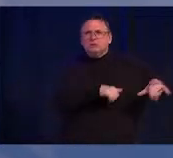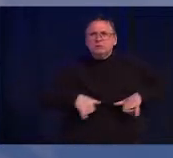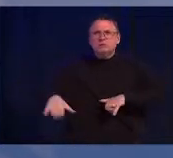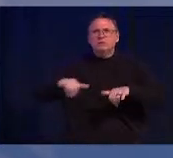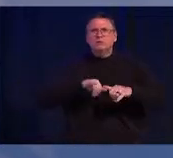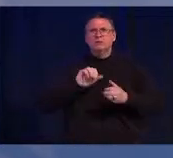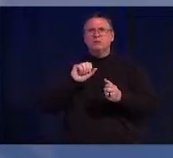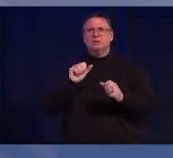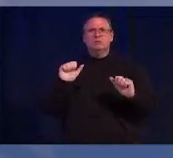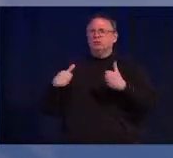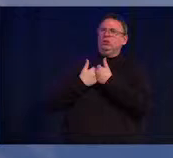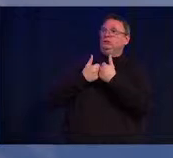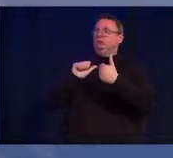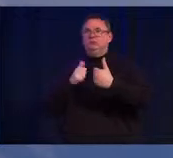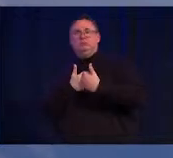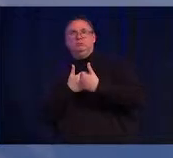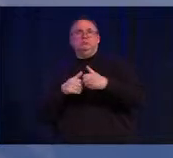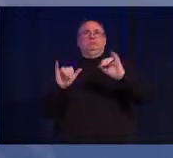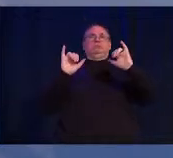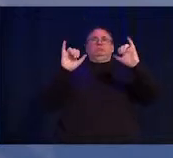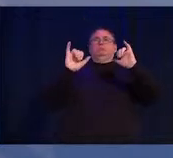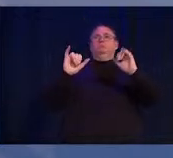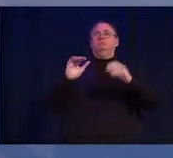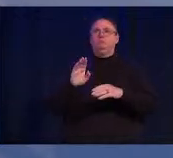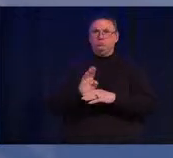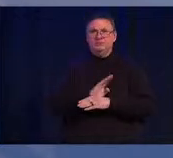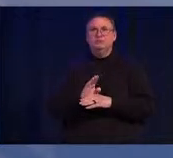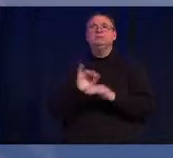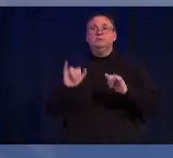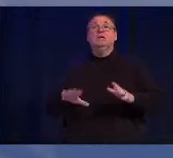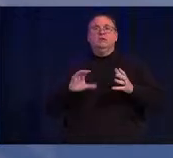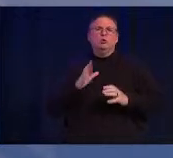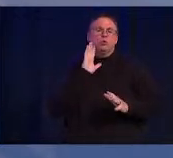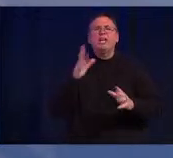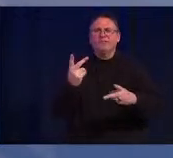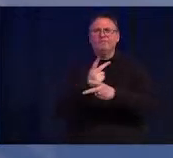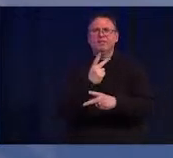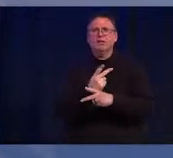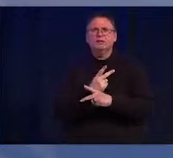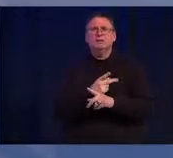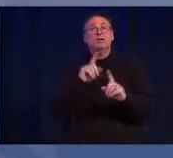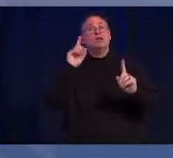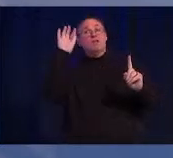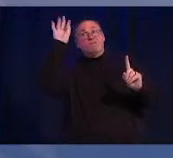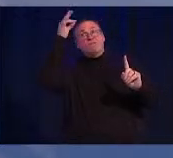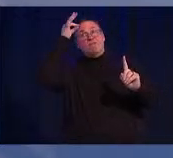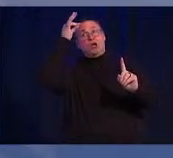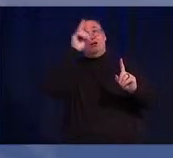but entrepreneurs will figure that out. The federal government is not going to be weighing in